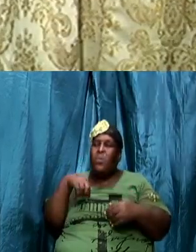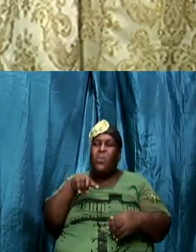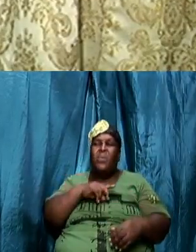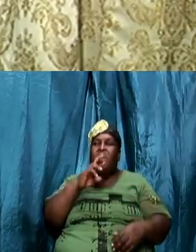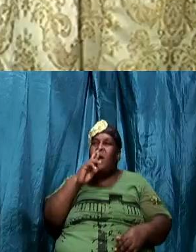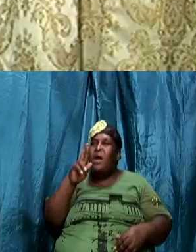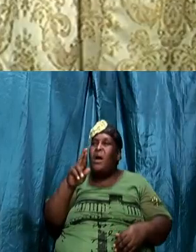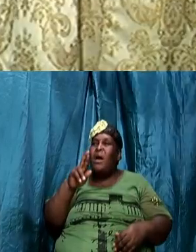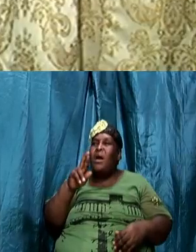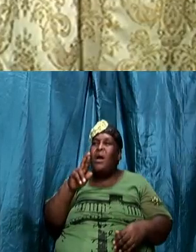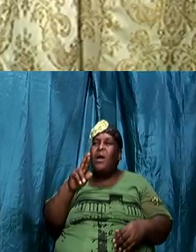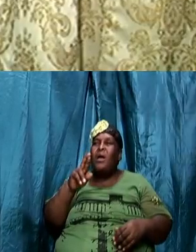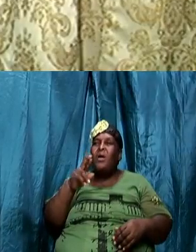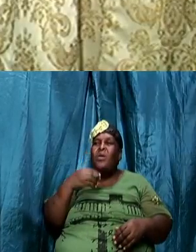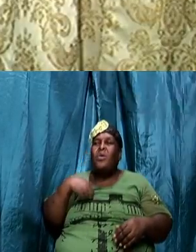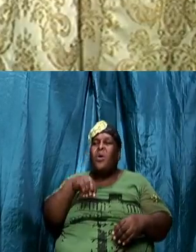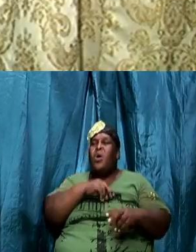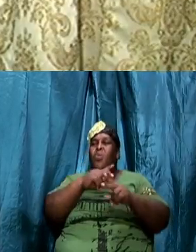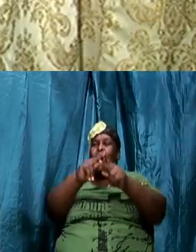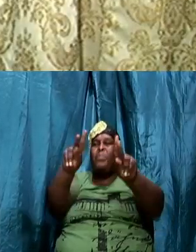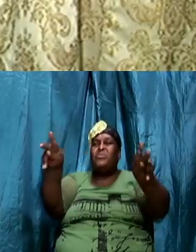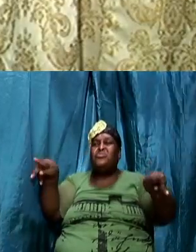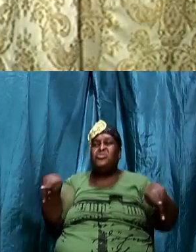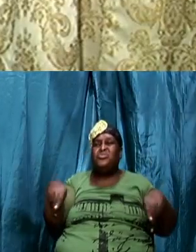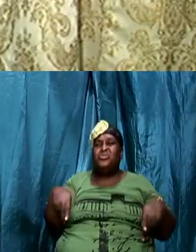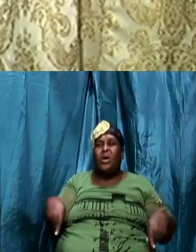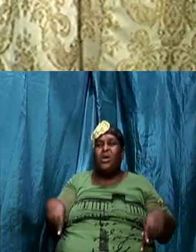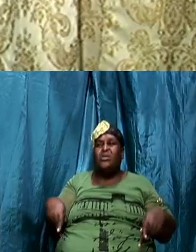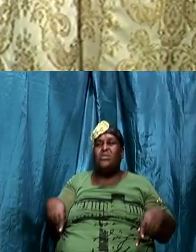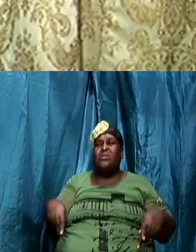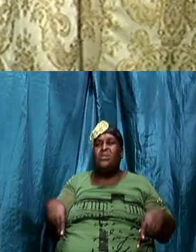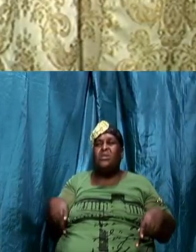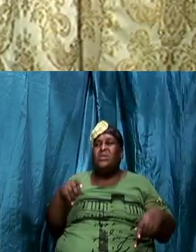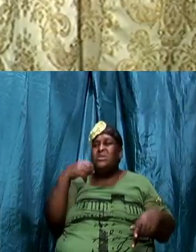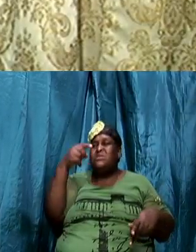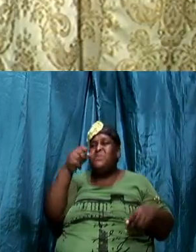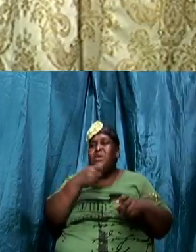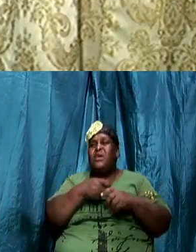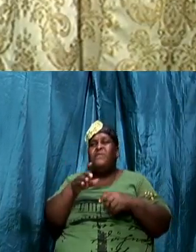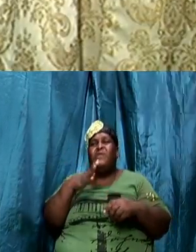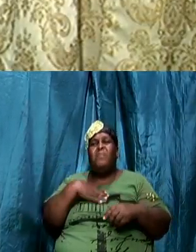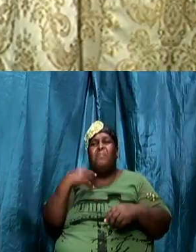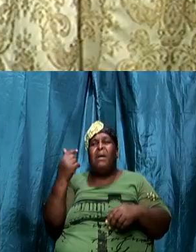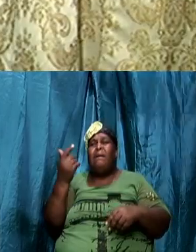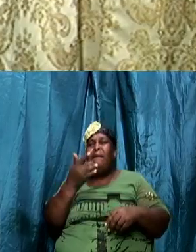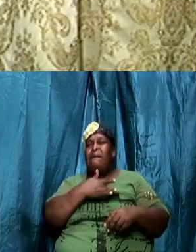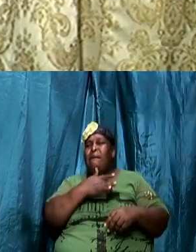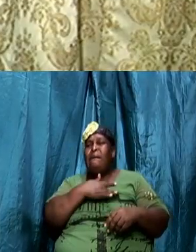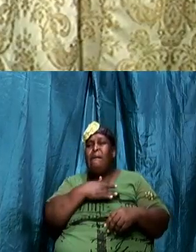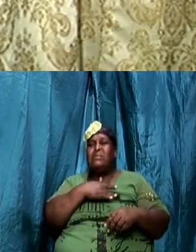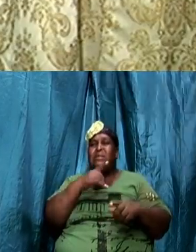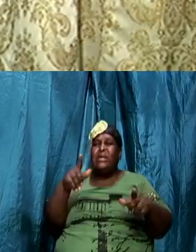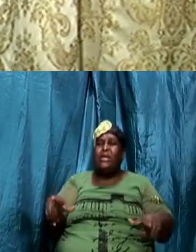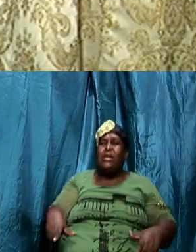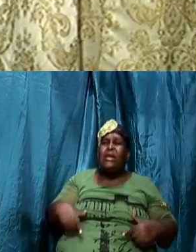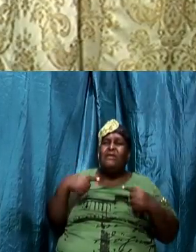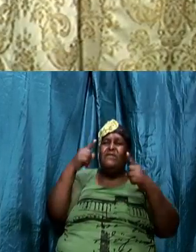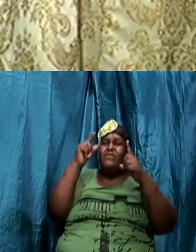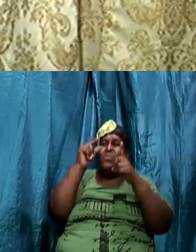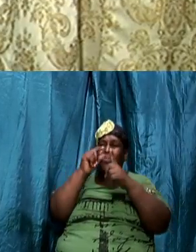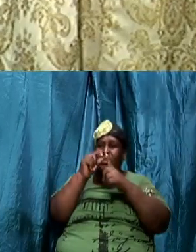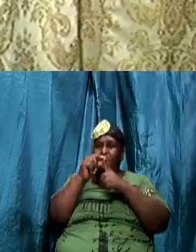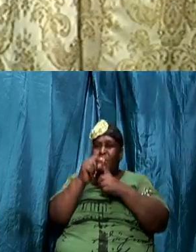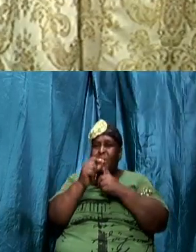doesn't matter how long we are saved. I'm speaking from my heart, you know. Bible study, walking in the Word. But I really want